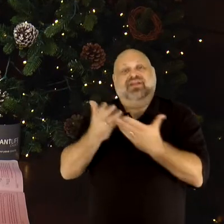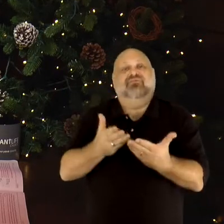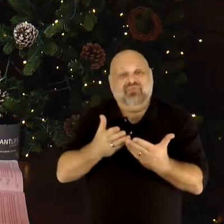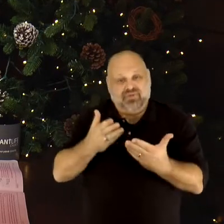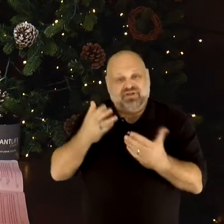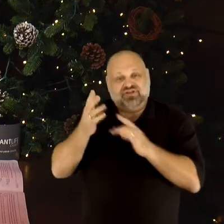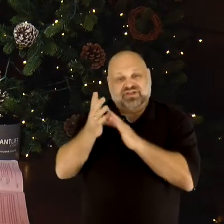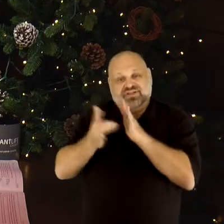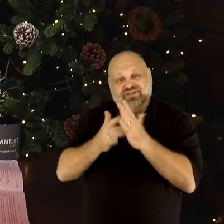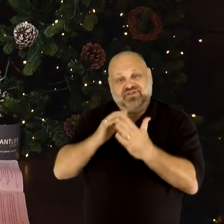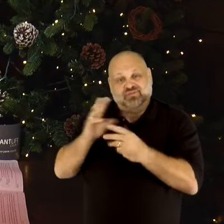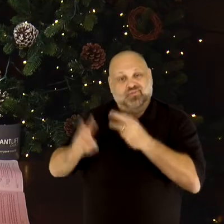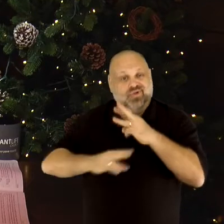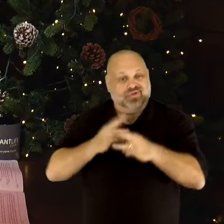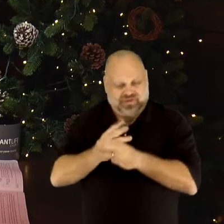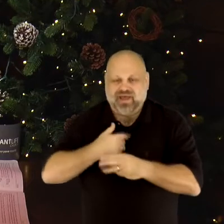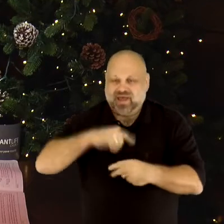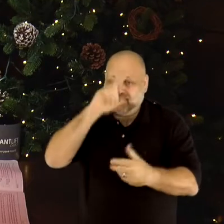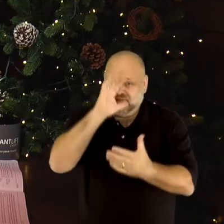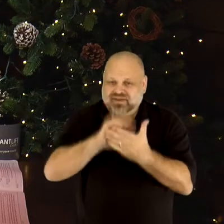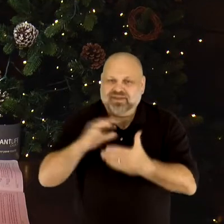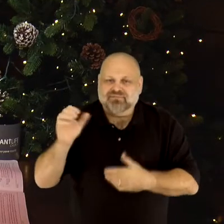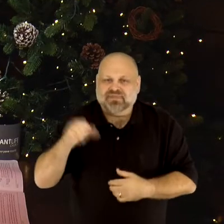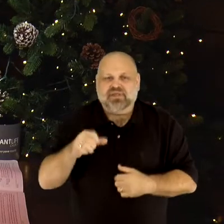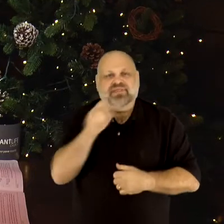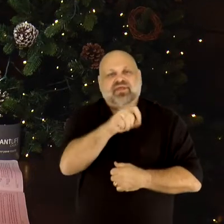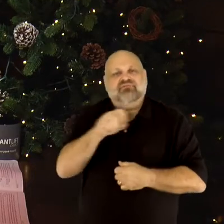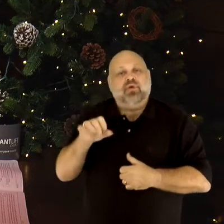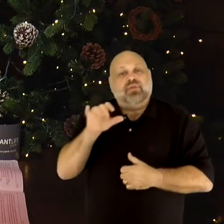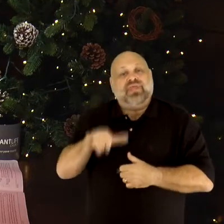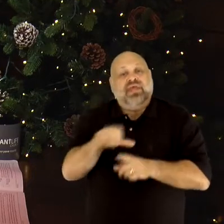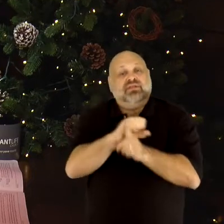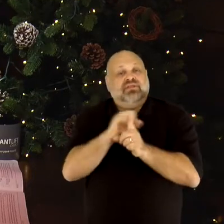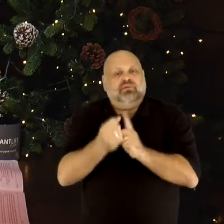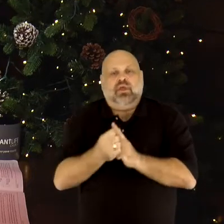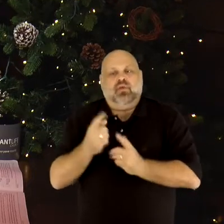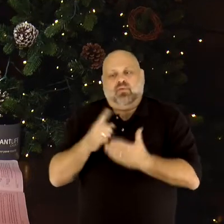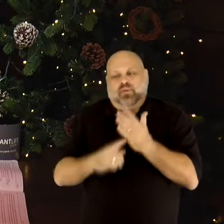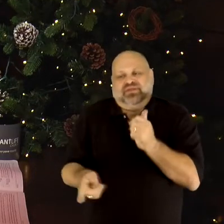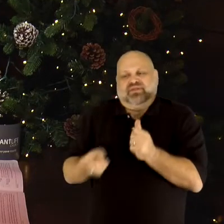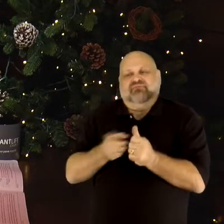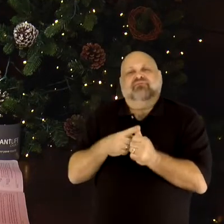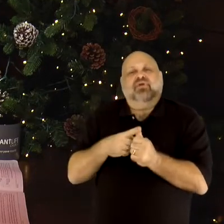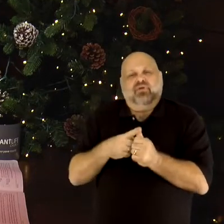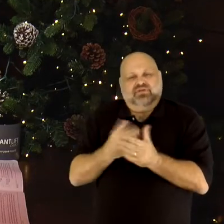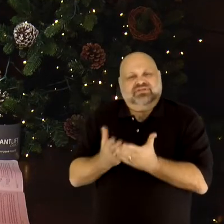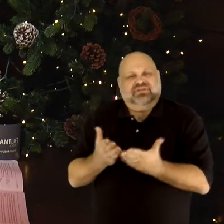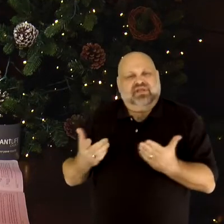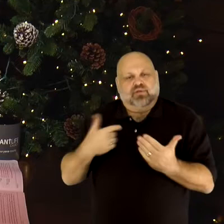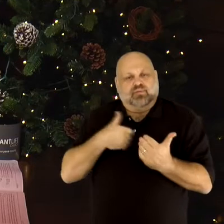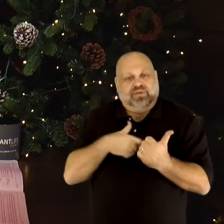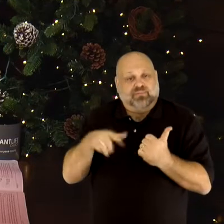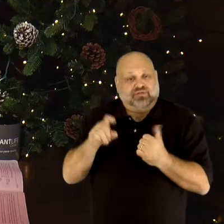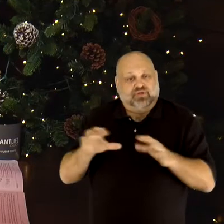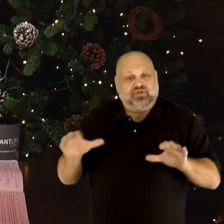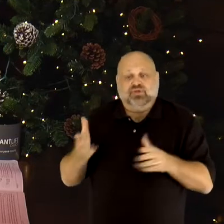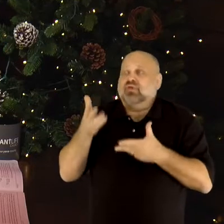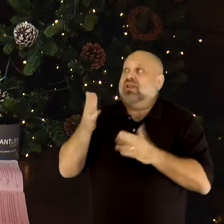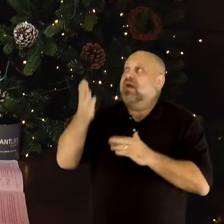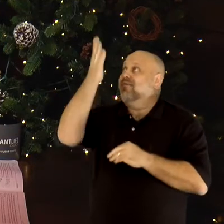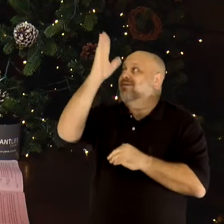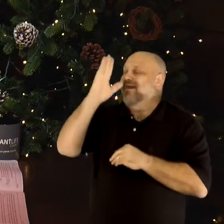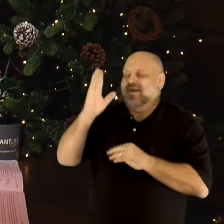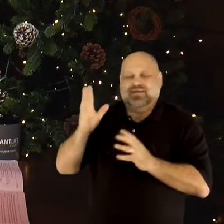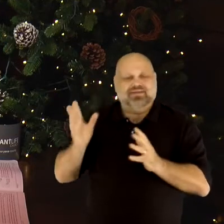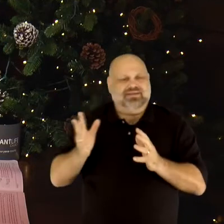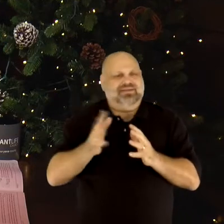world? I believe so. Therefore, if that is the case, what's the first thing that we must do to let God conceive